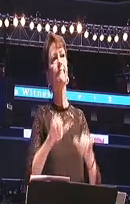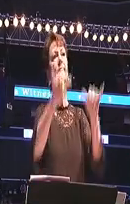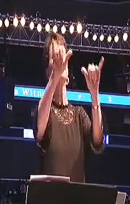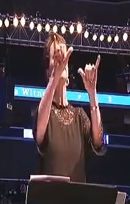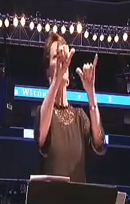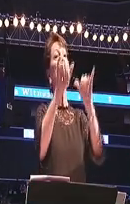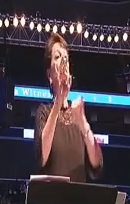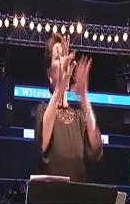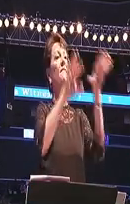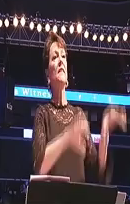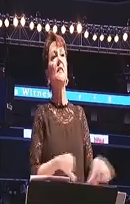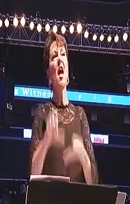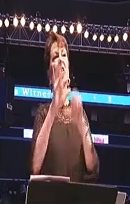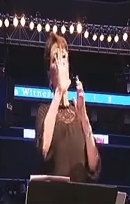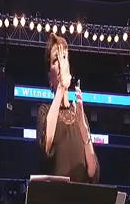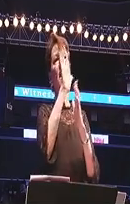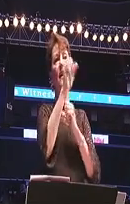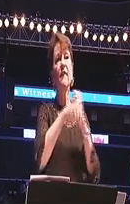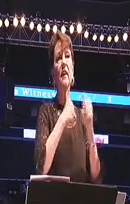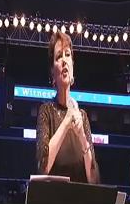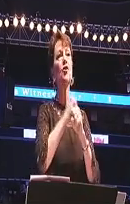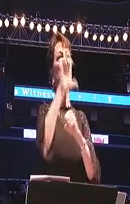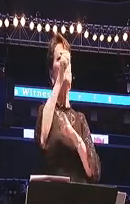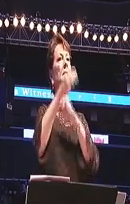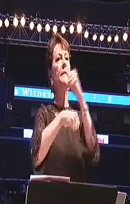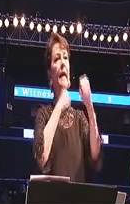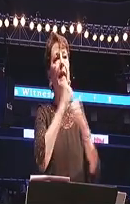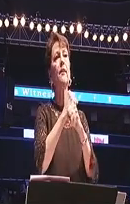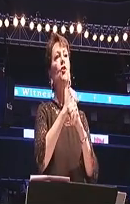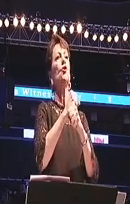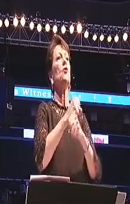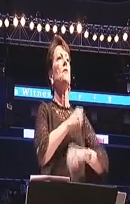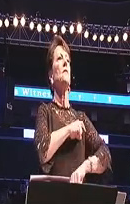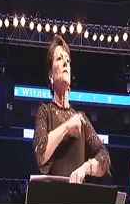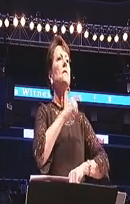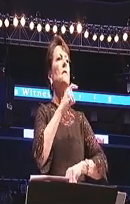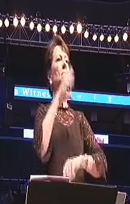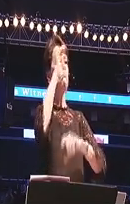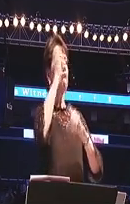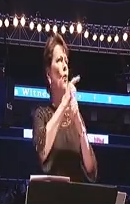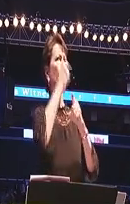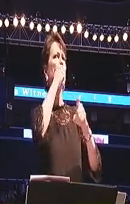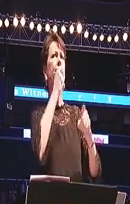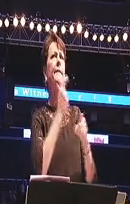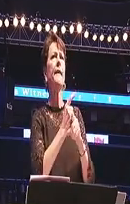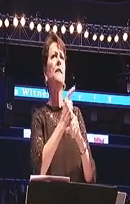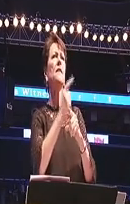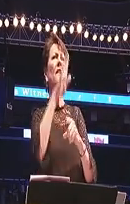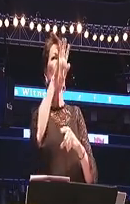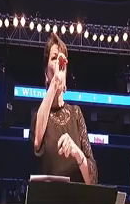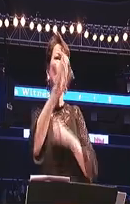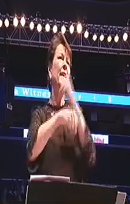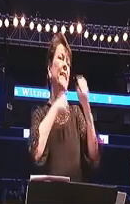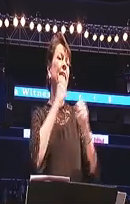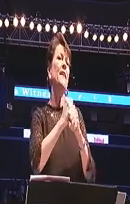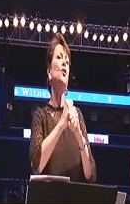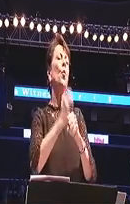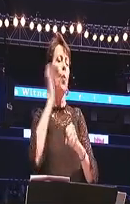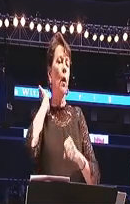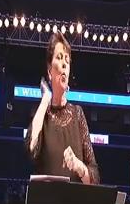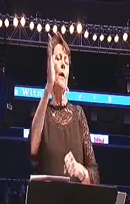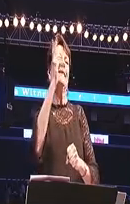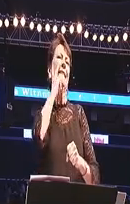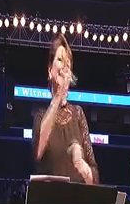us another 5 years or another 10 years, brothers and sisters, another 40 years, we will see an end